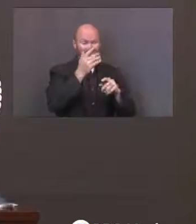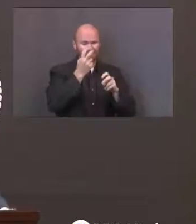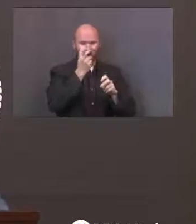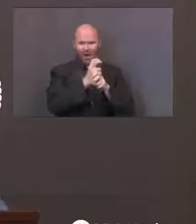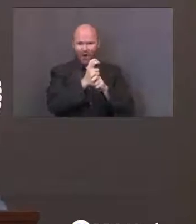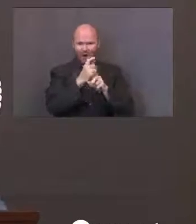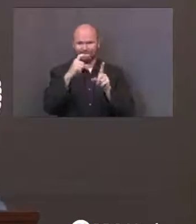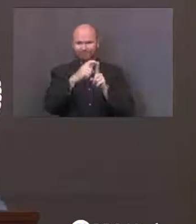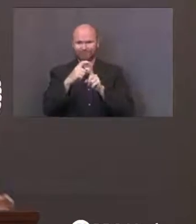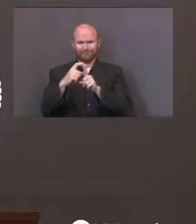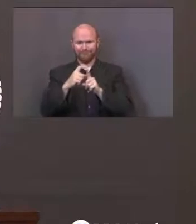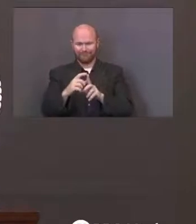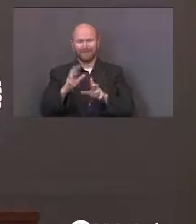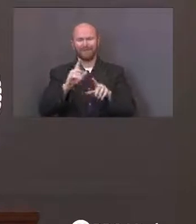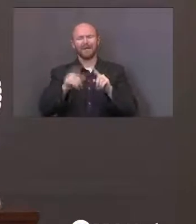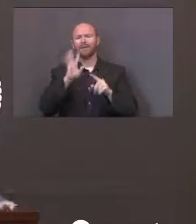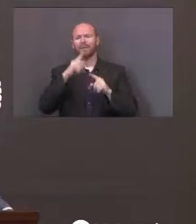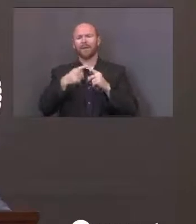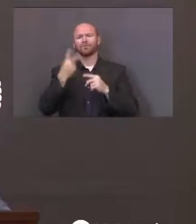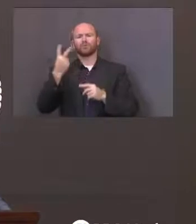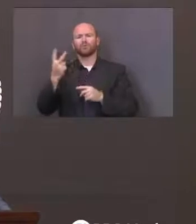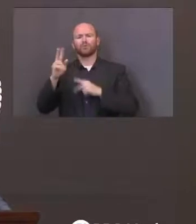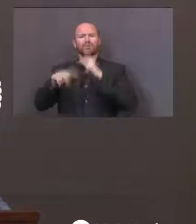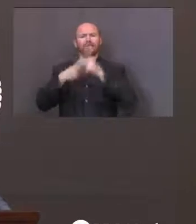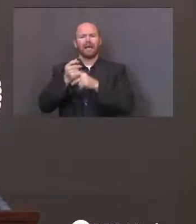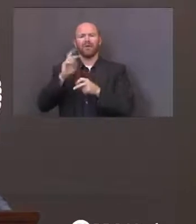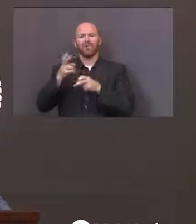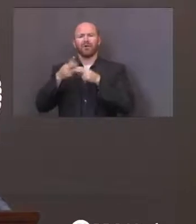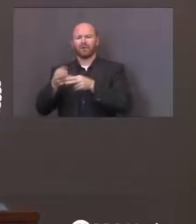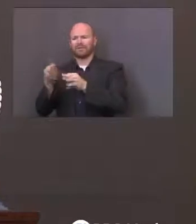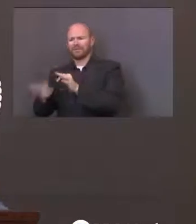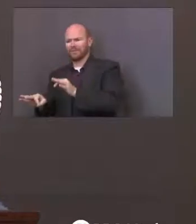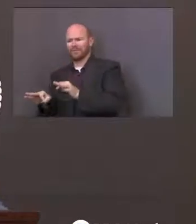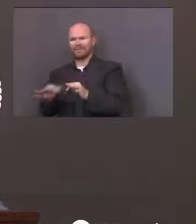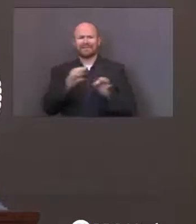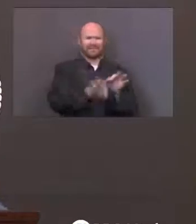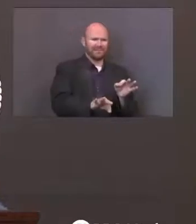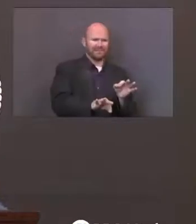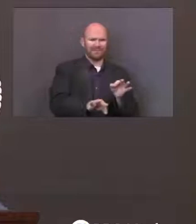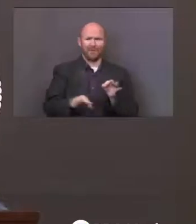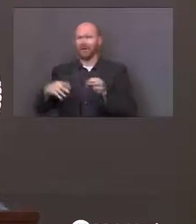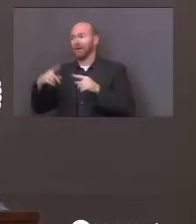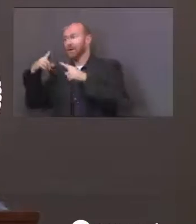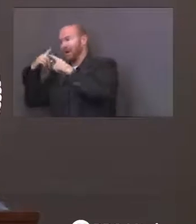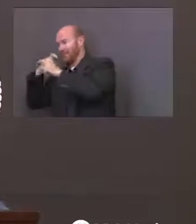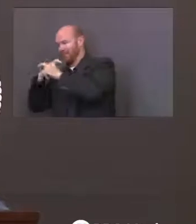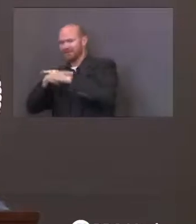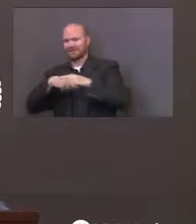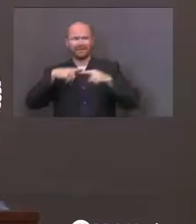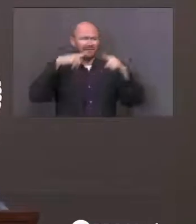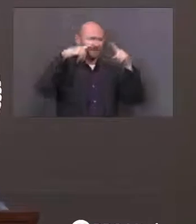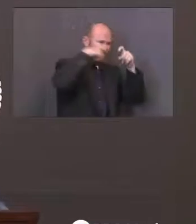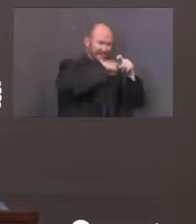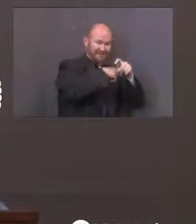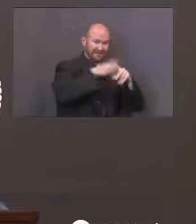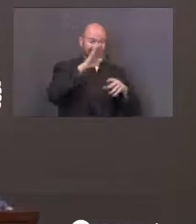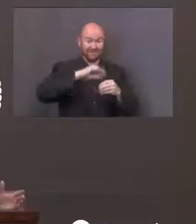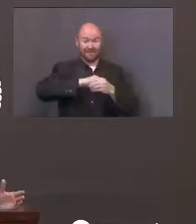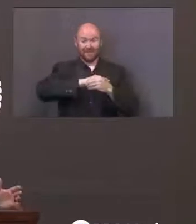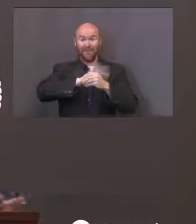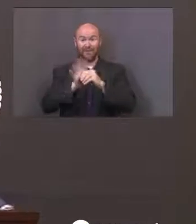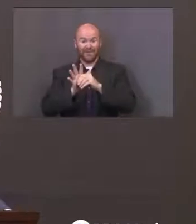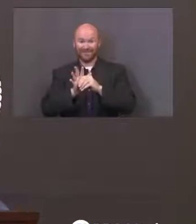two types of simplicity, one on this side of complexity and one that follows complexity. And that's certainly been the case when it comes to our coronavirus